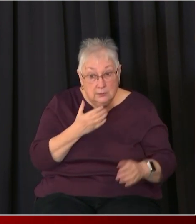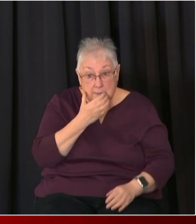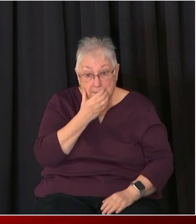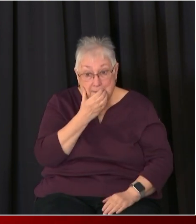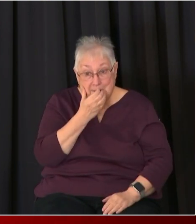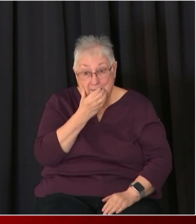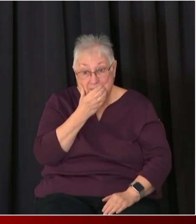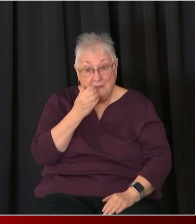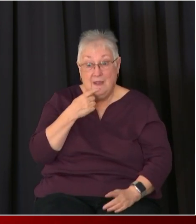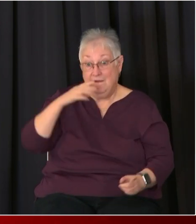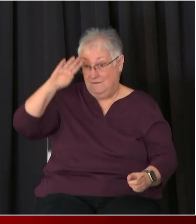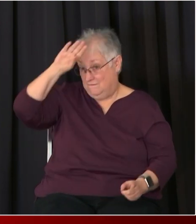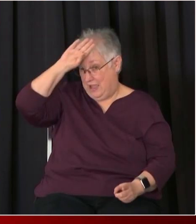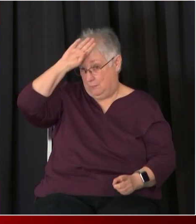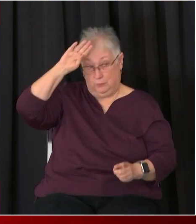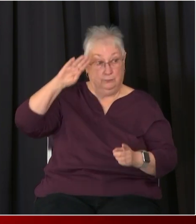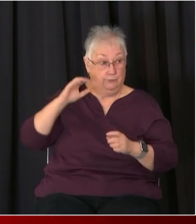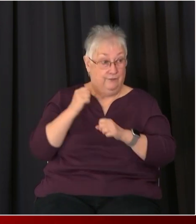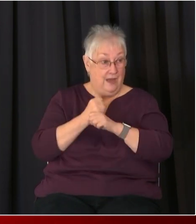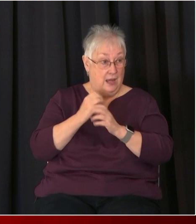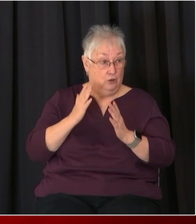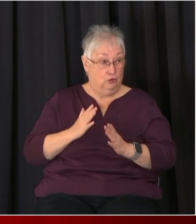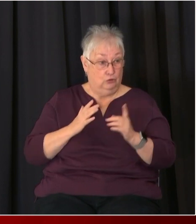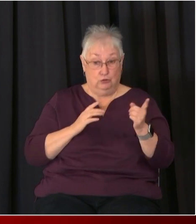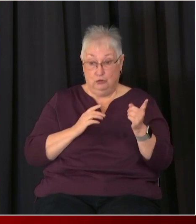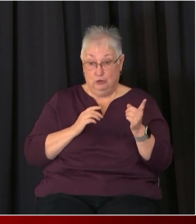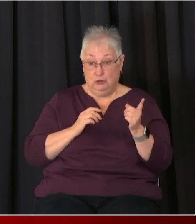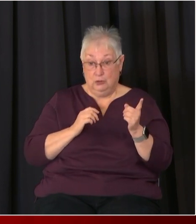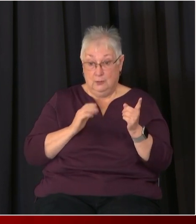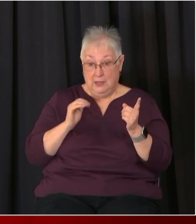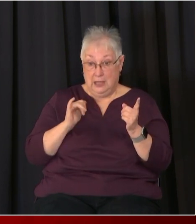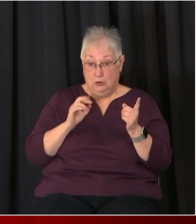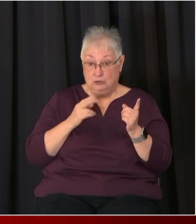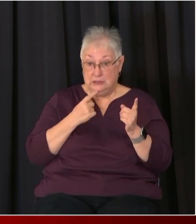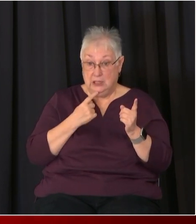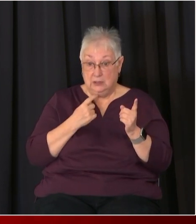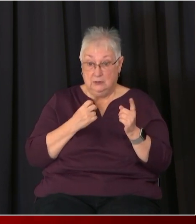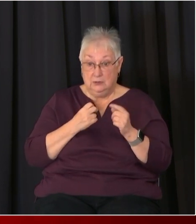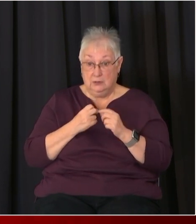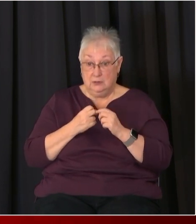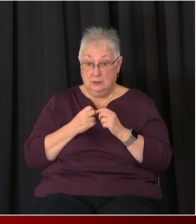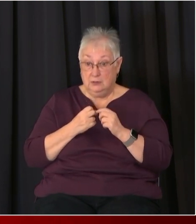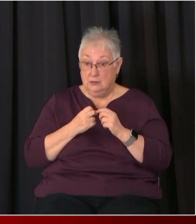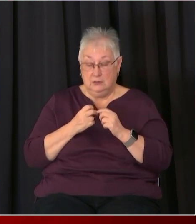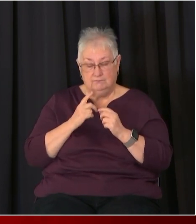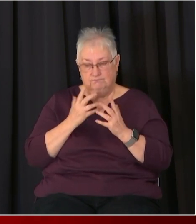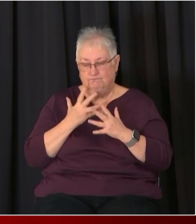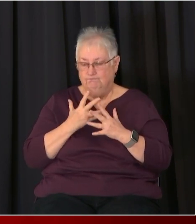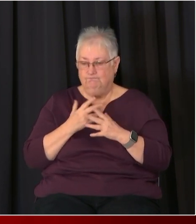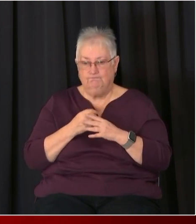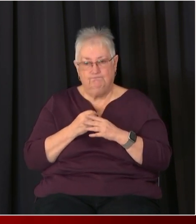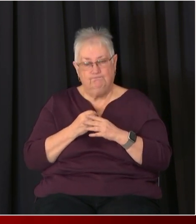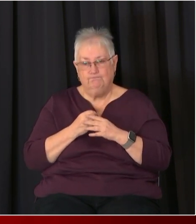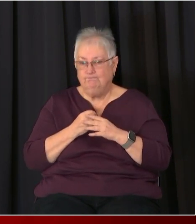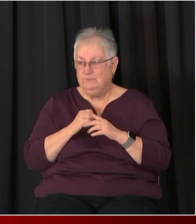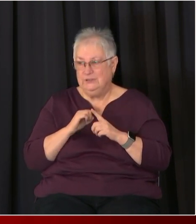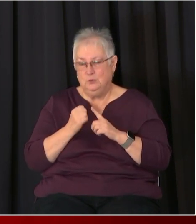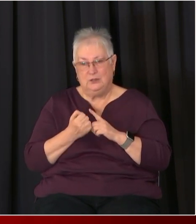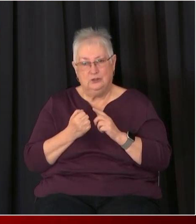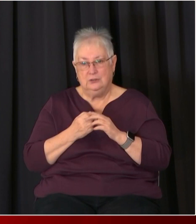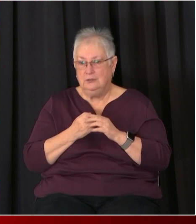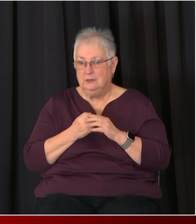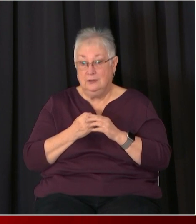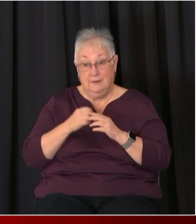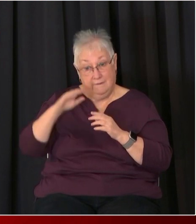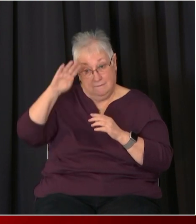that you referred to, and very unfortunate incident in our city where a firefighter was